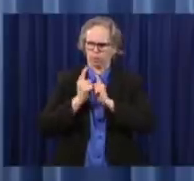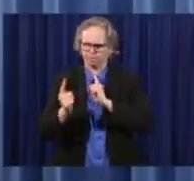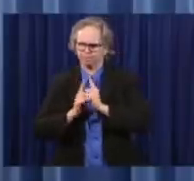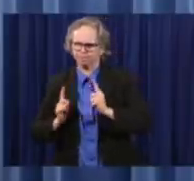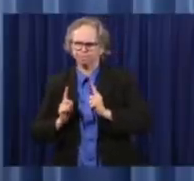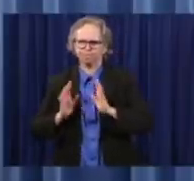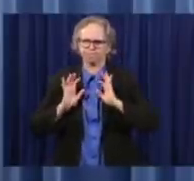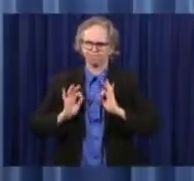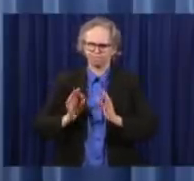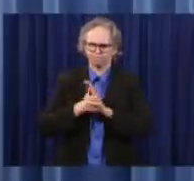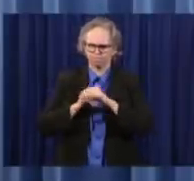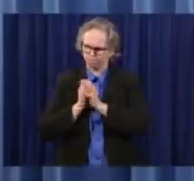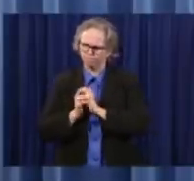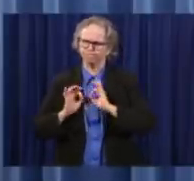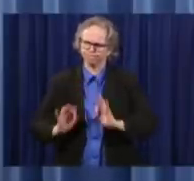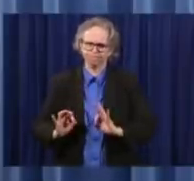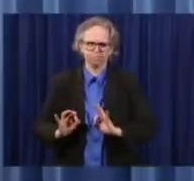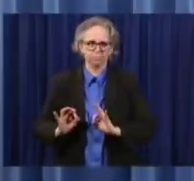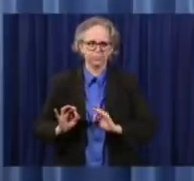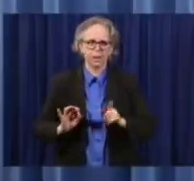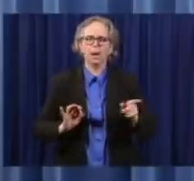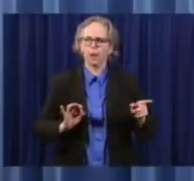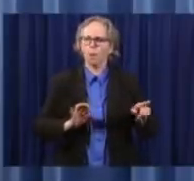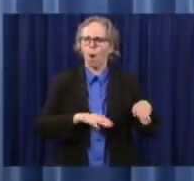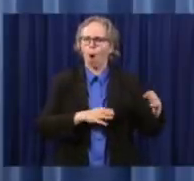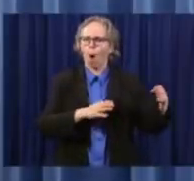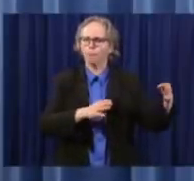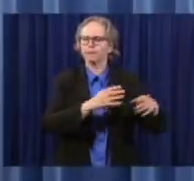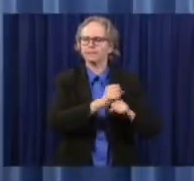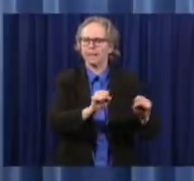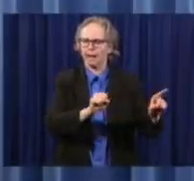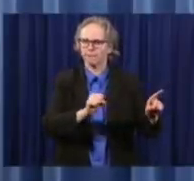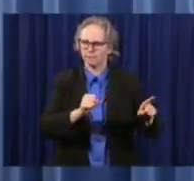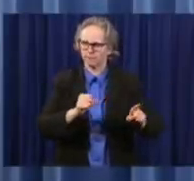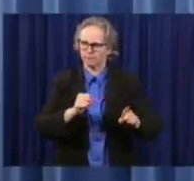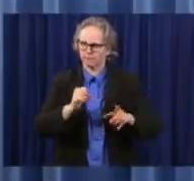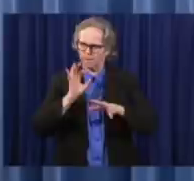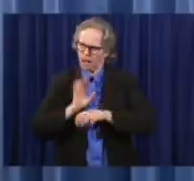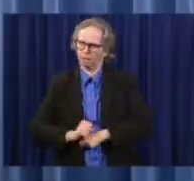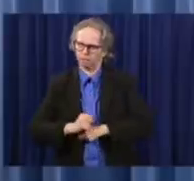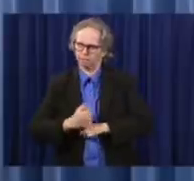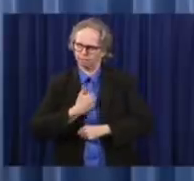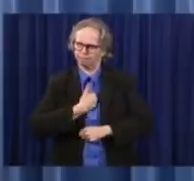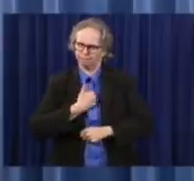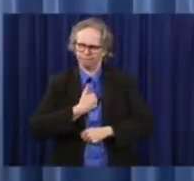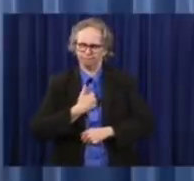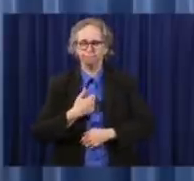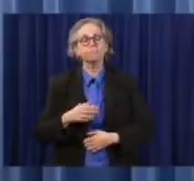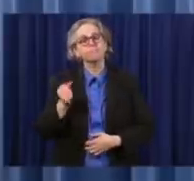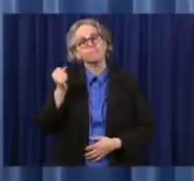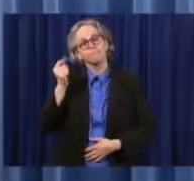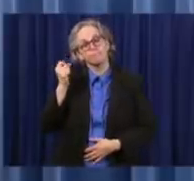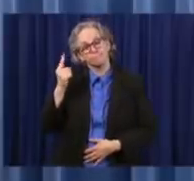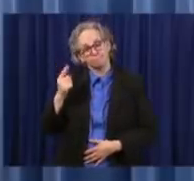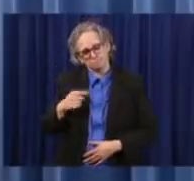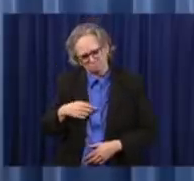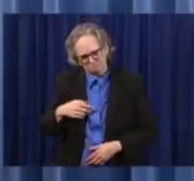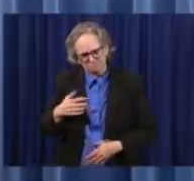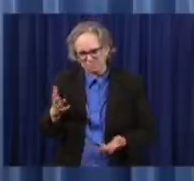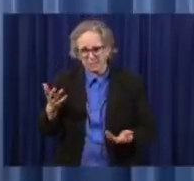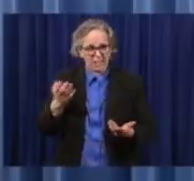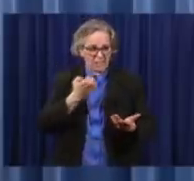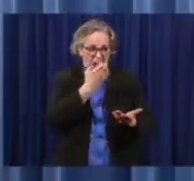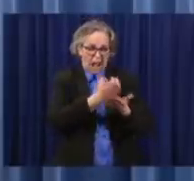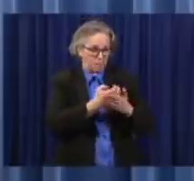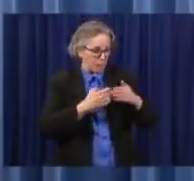people to work. There is a cost. There's a medical cost, there's a social cost when an economy goes down as fast as this